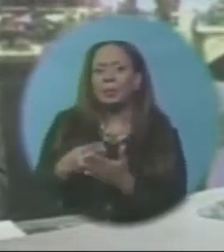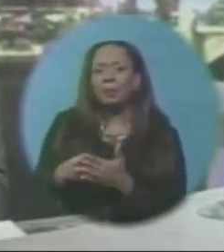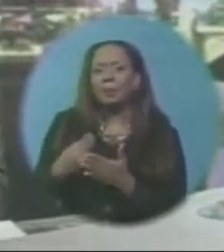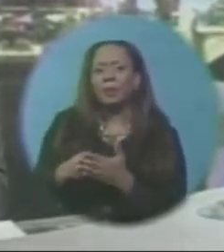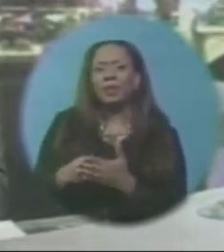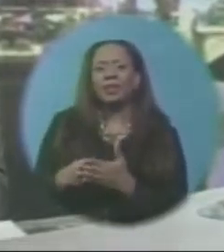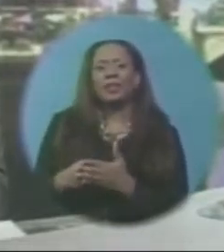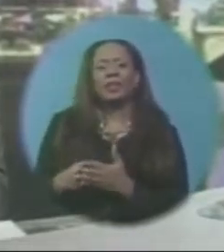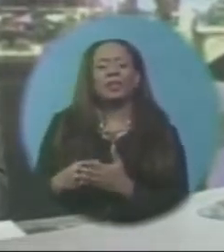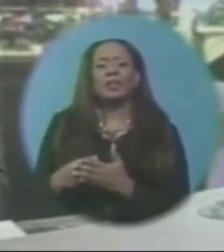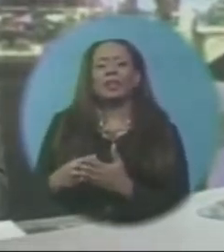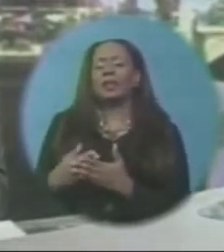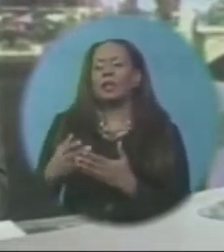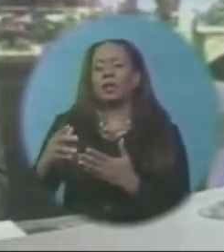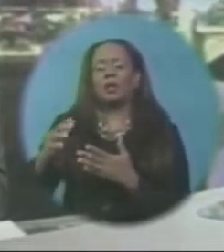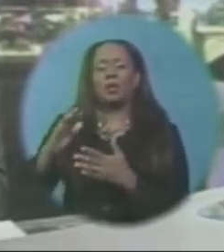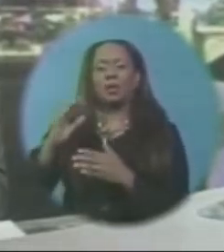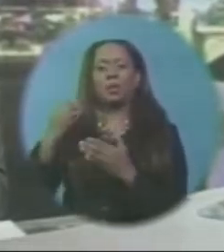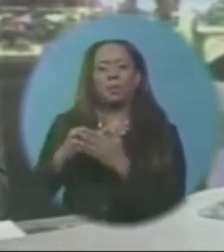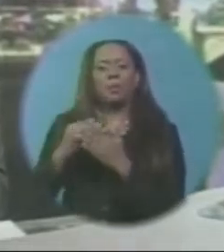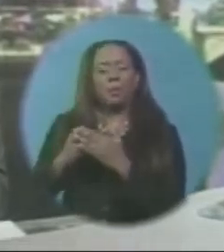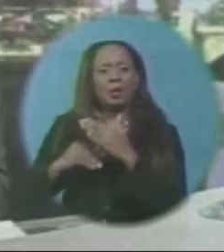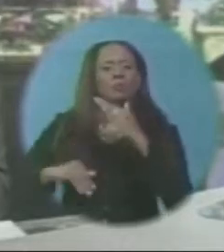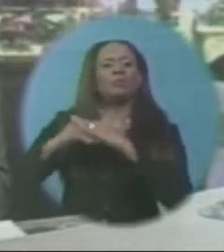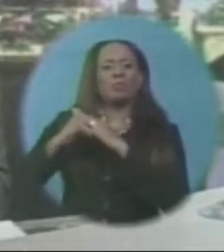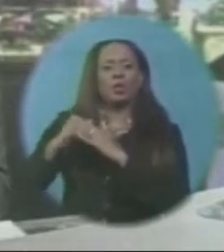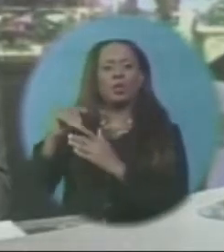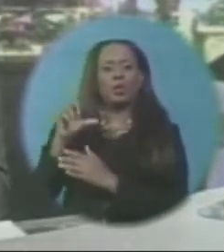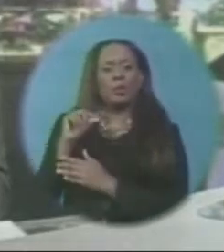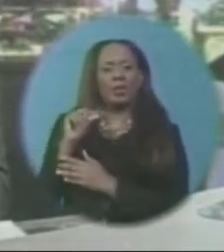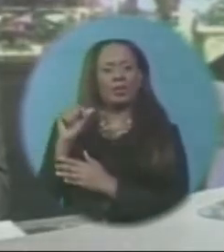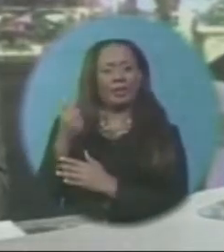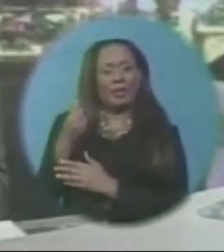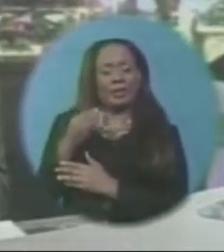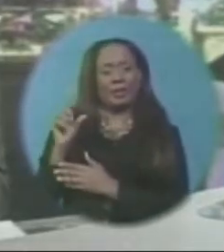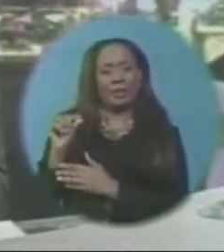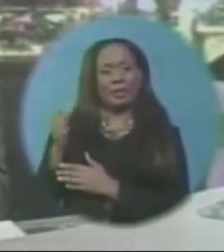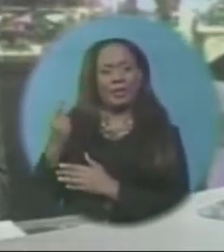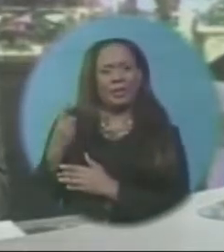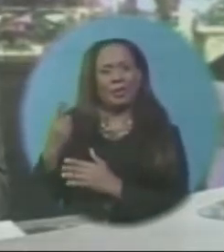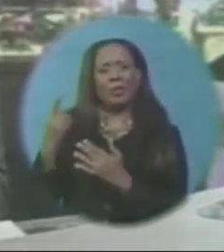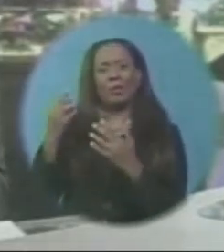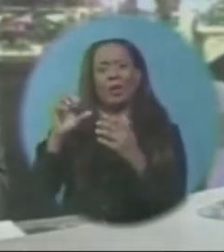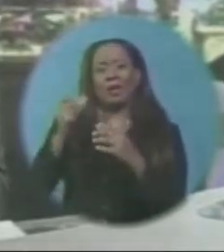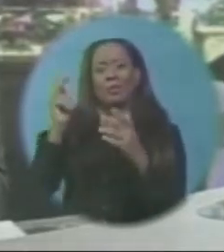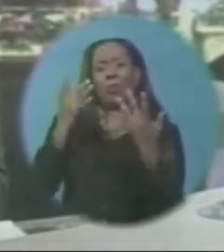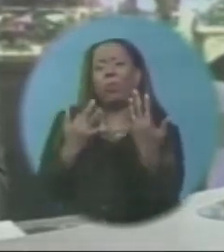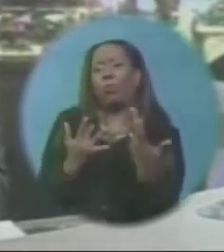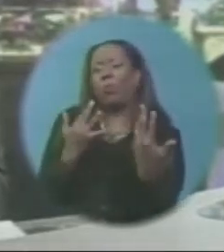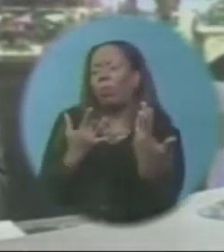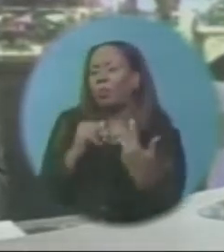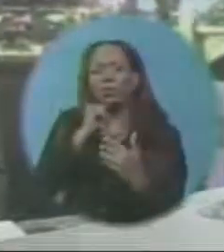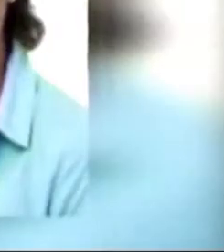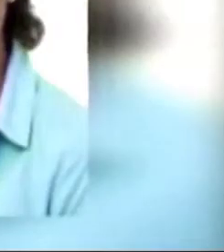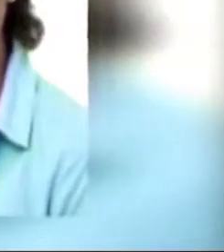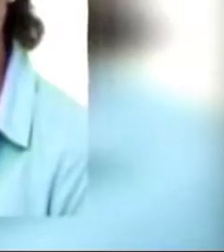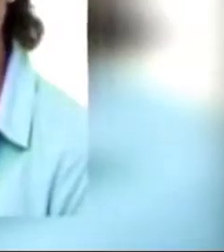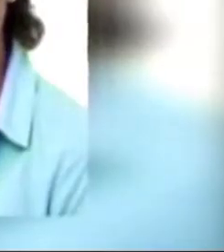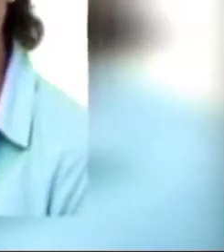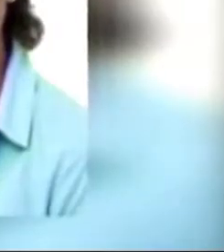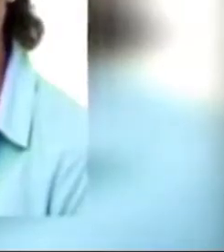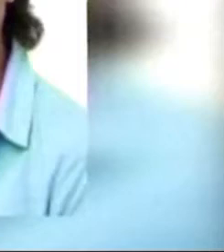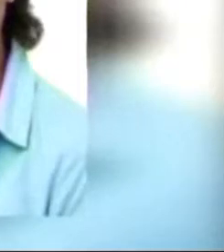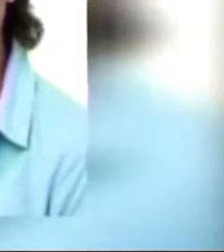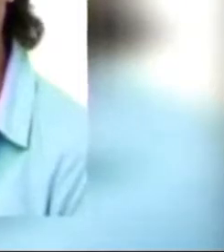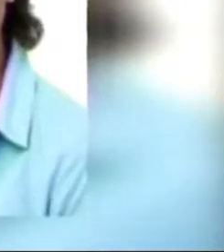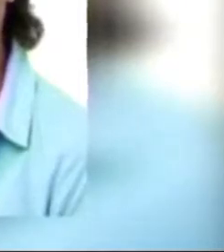these individuals matured back in 2010 and 2011. She believes having them wait any longer will be unfair. We've